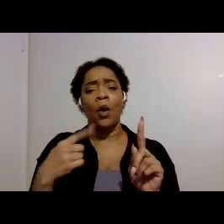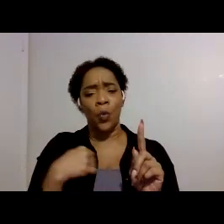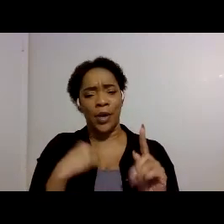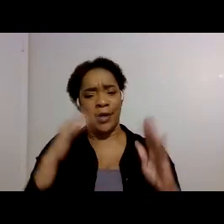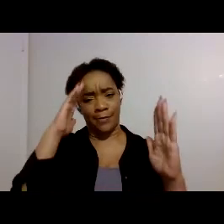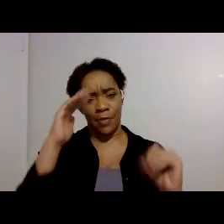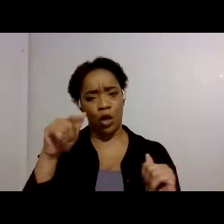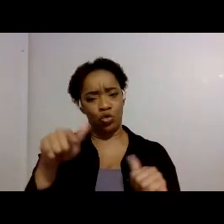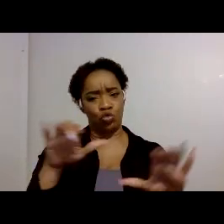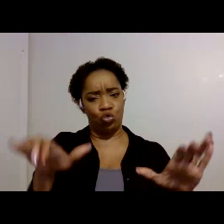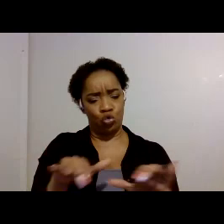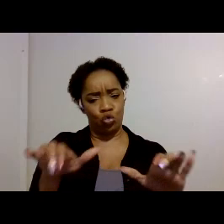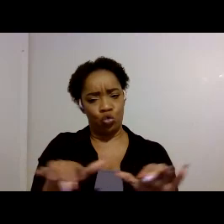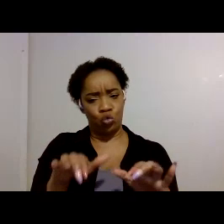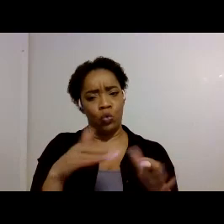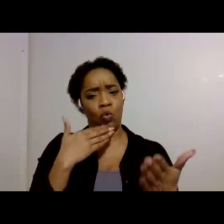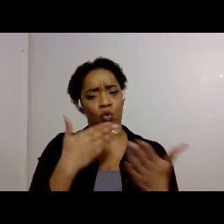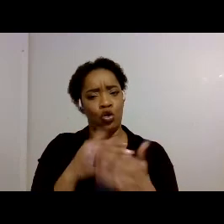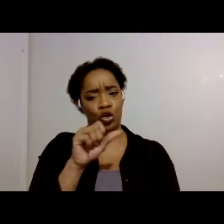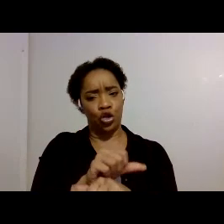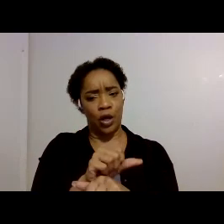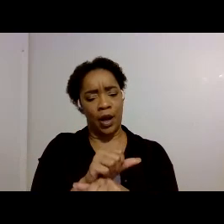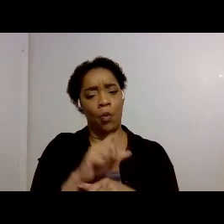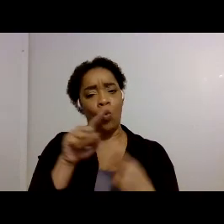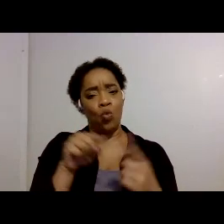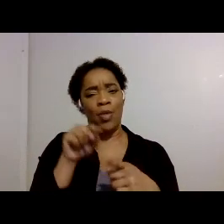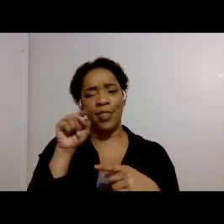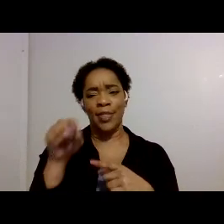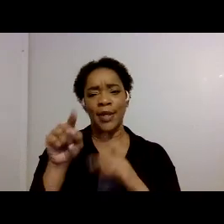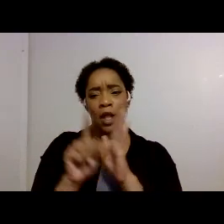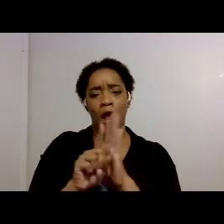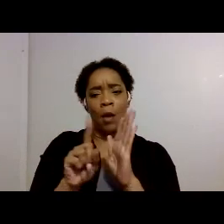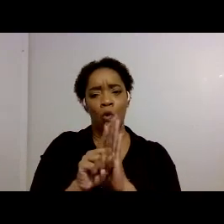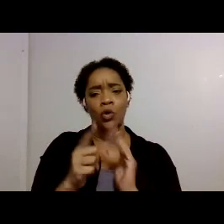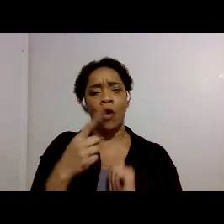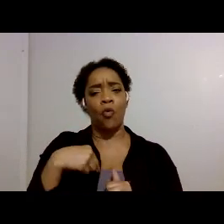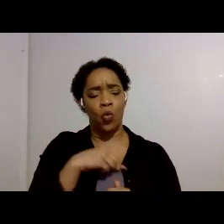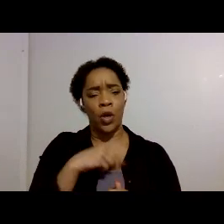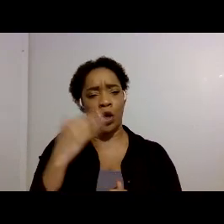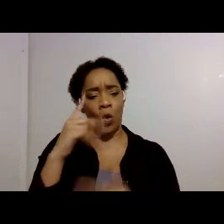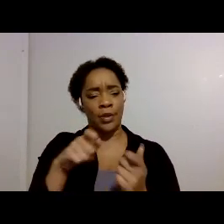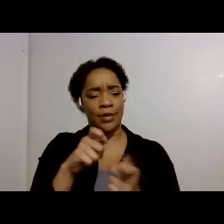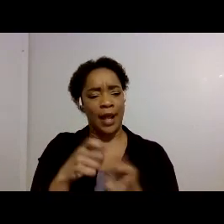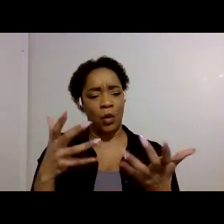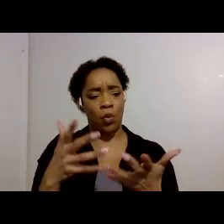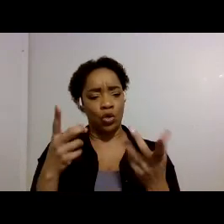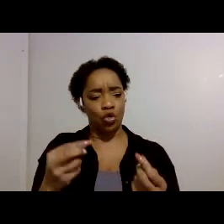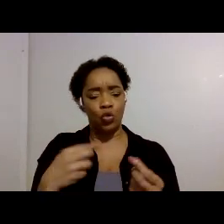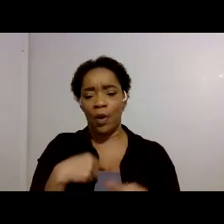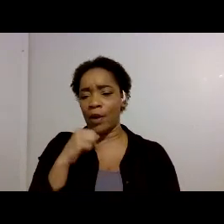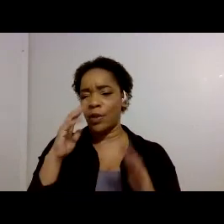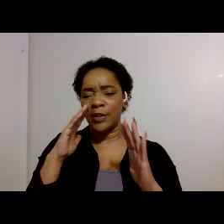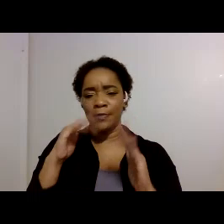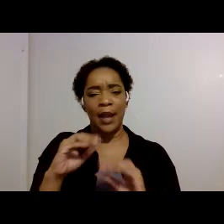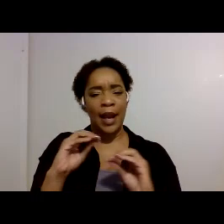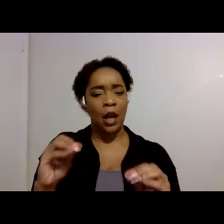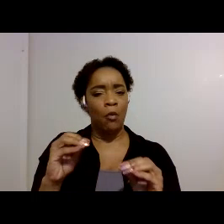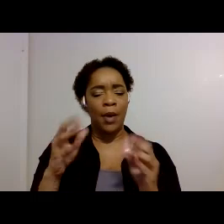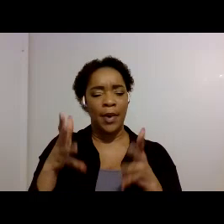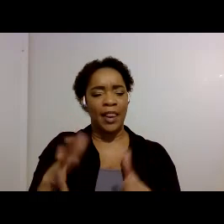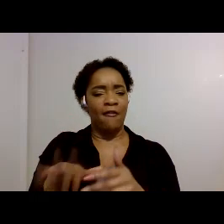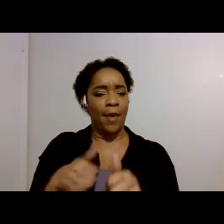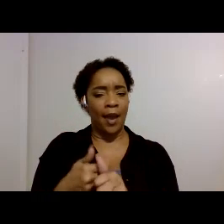know exactly what to do. So I don't expect anyone to be left behind. I don't expect things to not work by design. So we